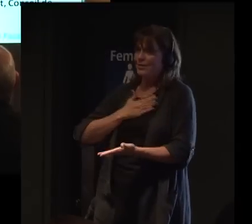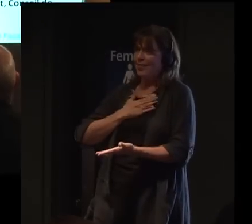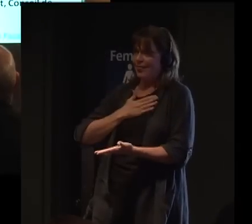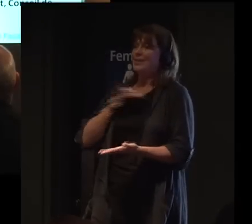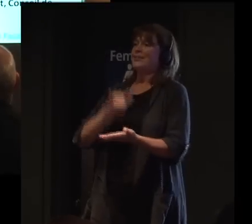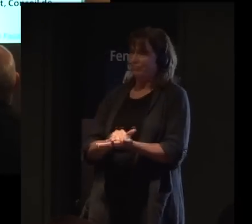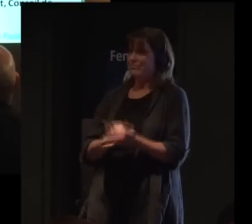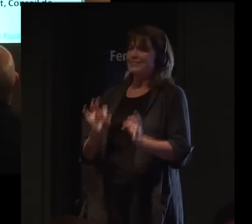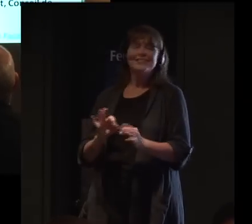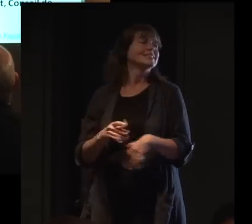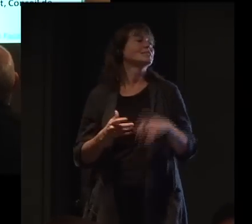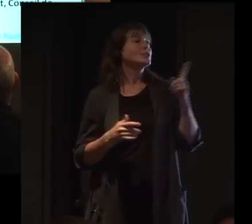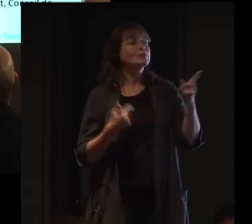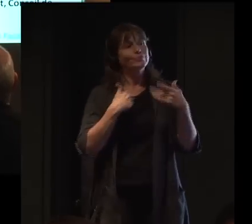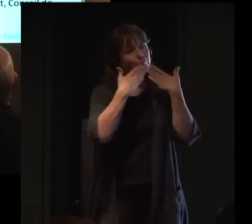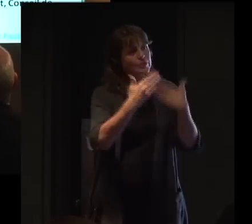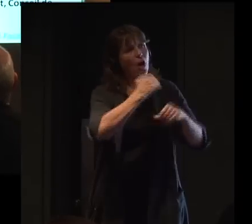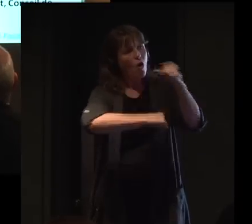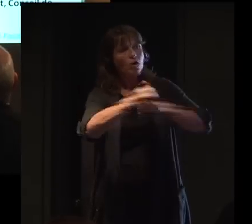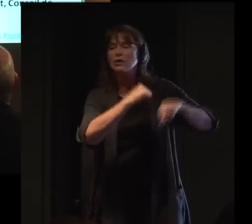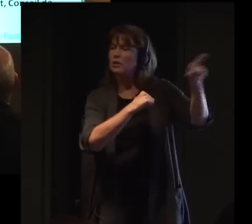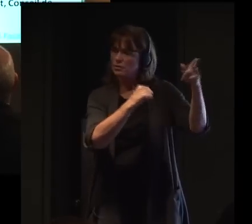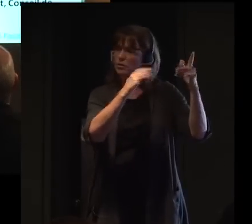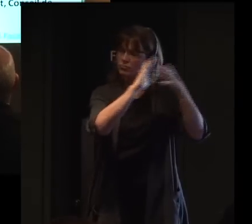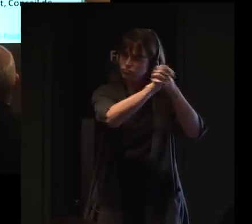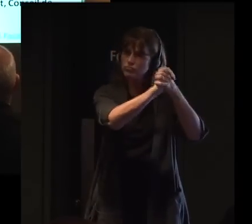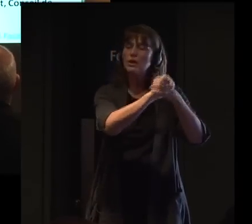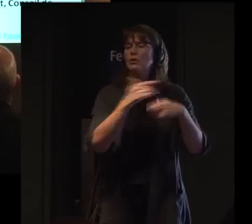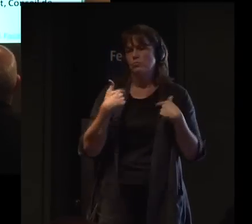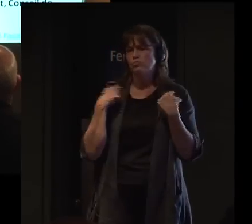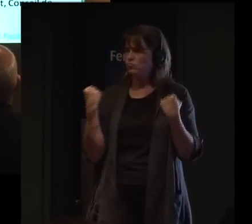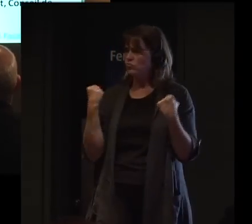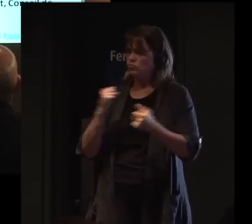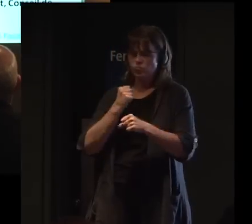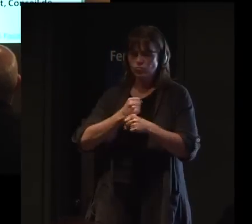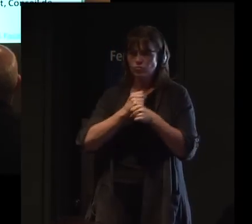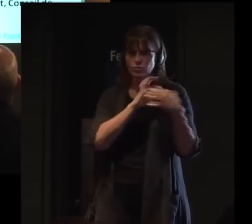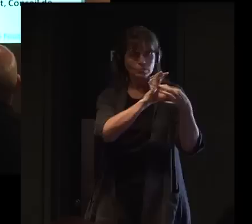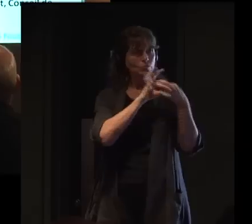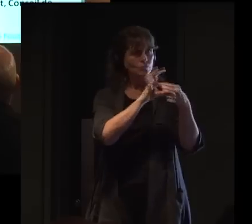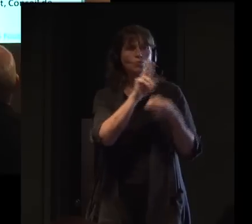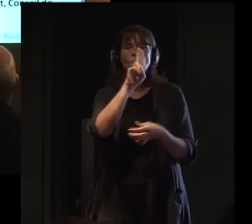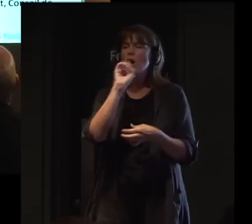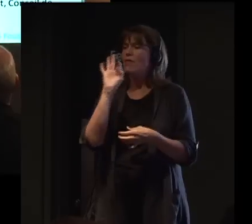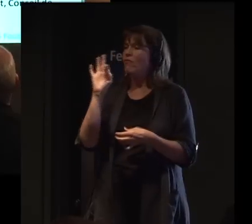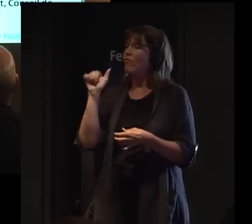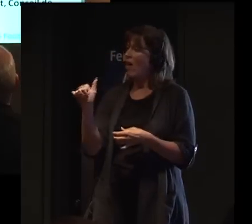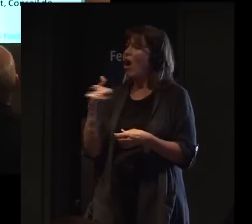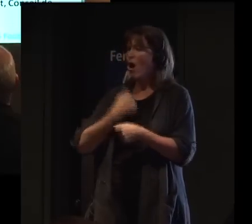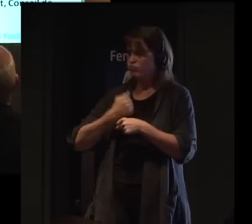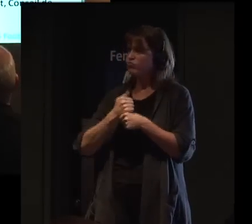Of course, I would like first to thank the organizers because we have a strong partnership with UEFA, the Council of Europe with